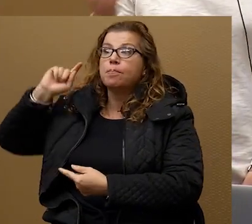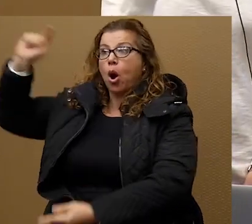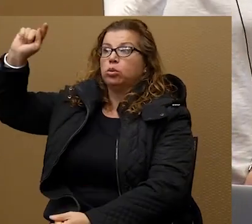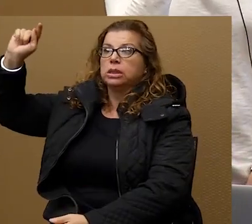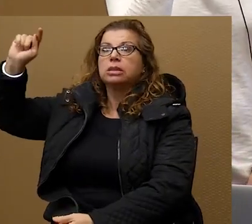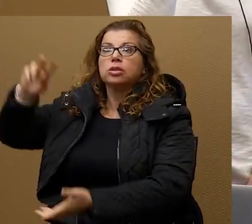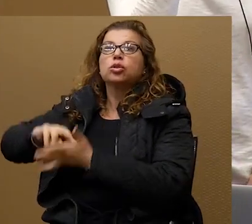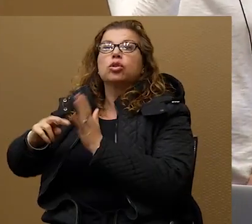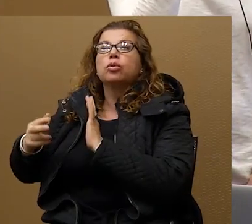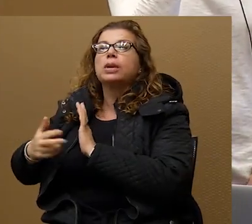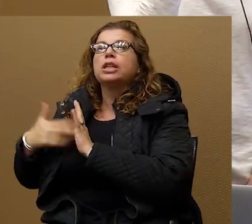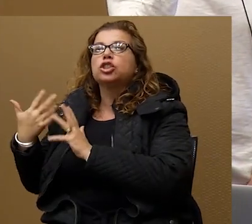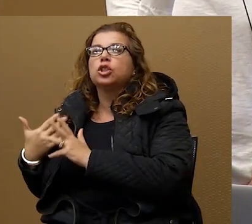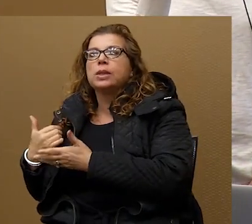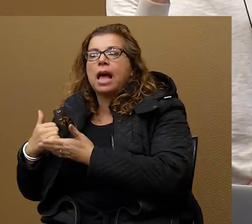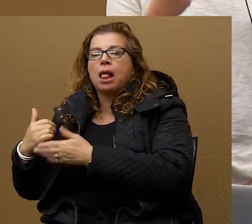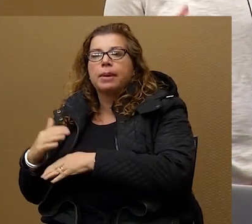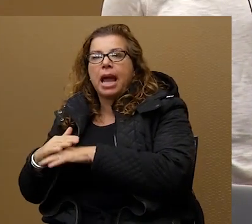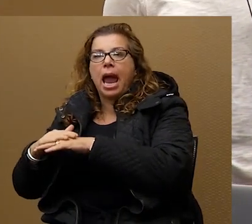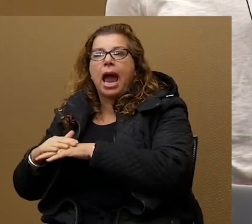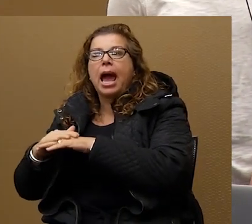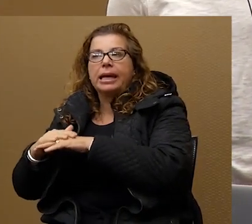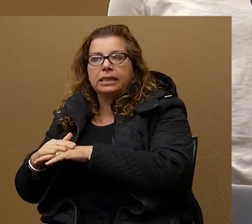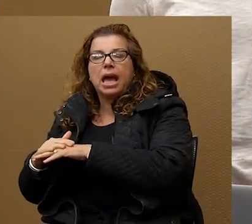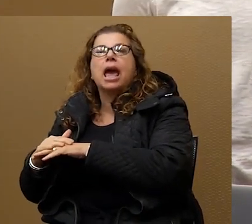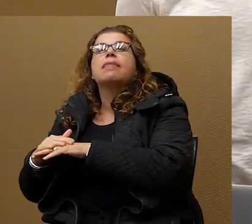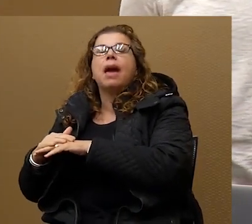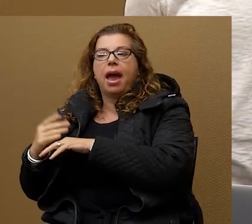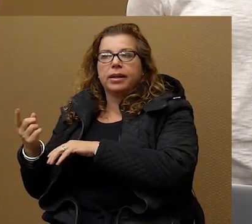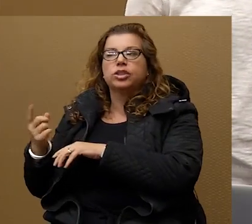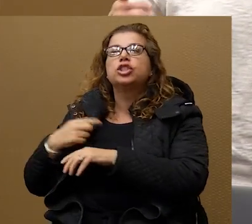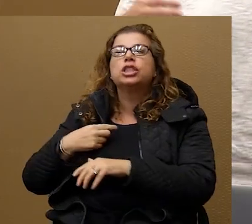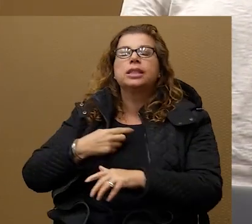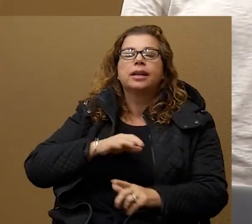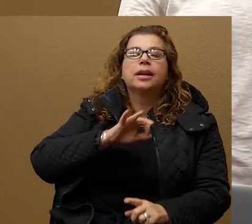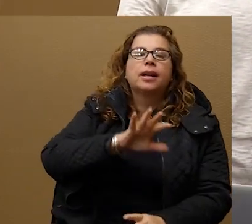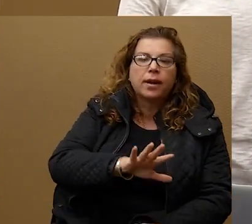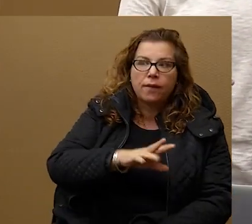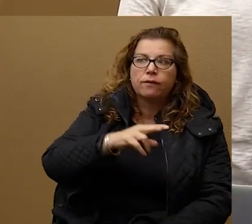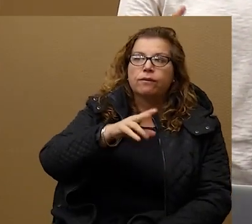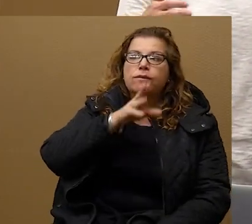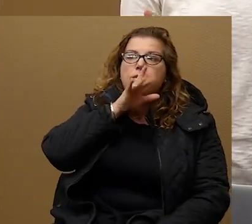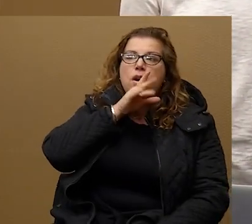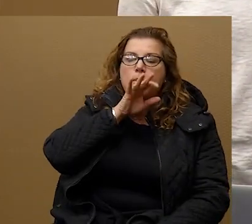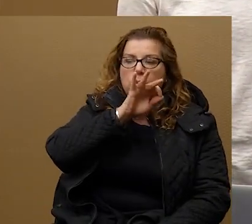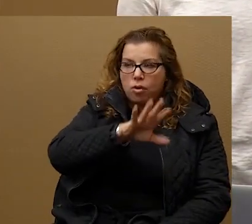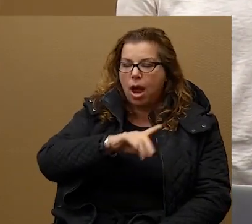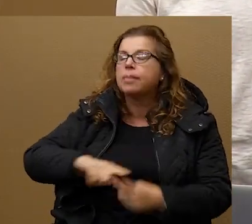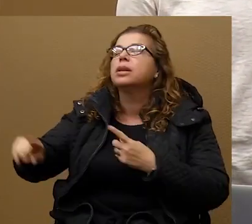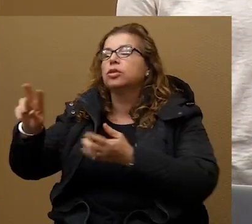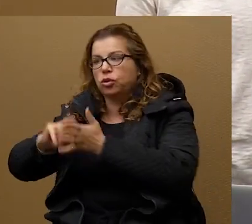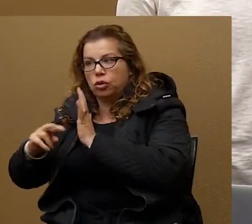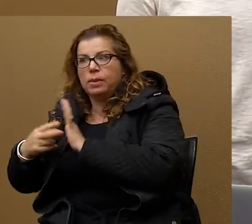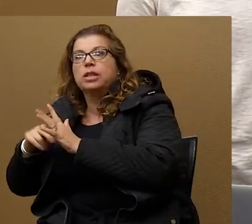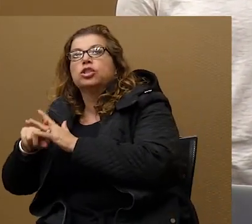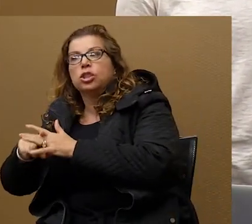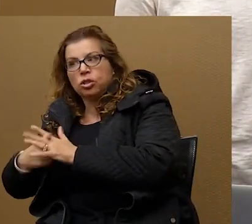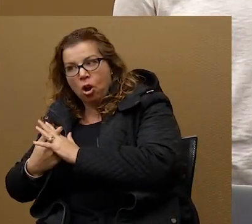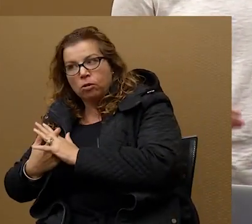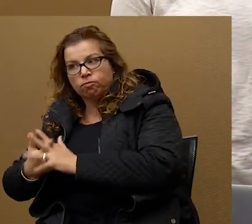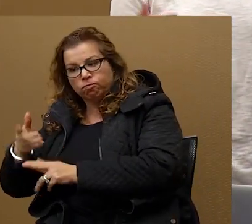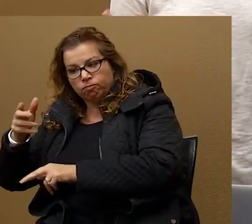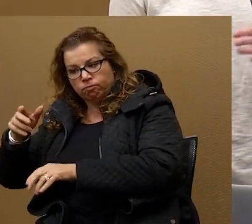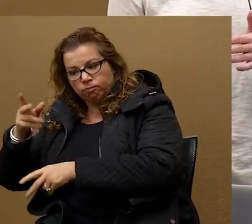verbal prompt. Most to least. She had to help him and kind of keep him in that